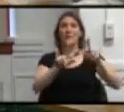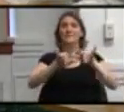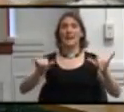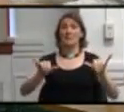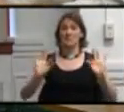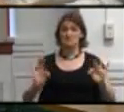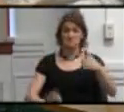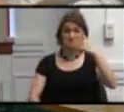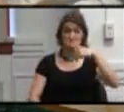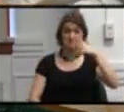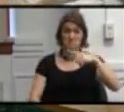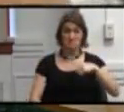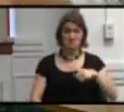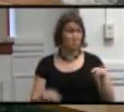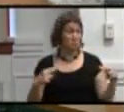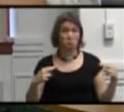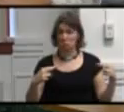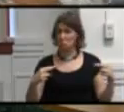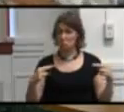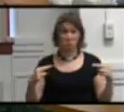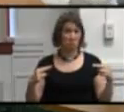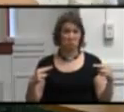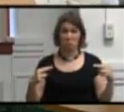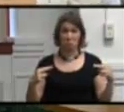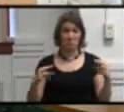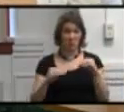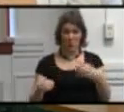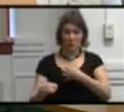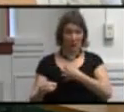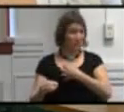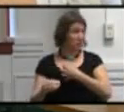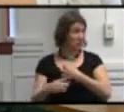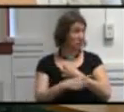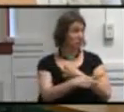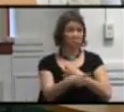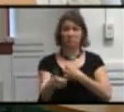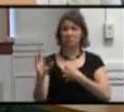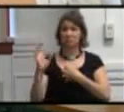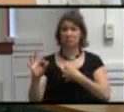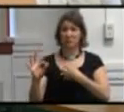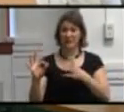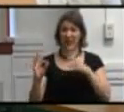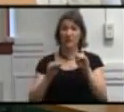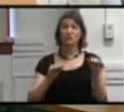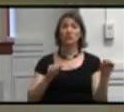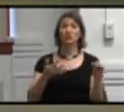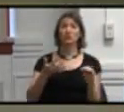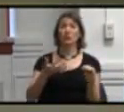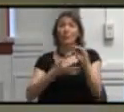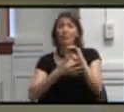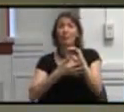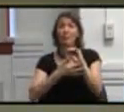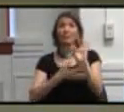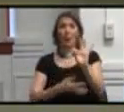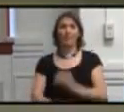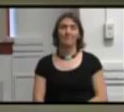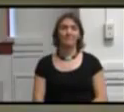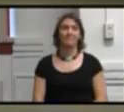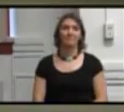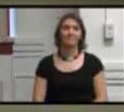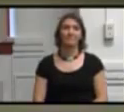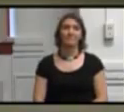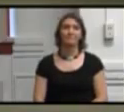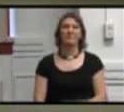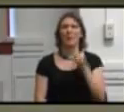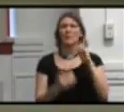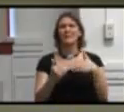be handled together. So hearing no objection from the board to that change in order, we'll make that change for